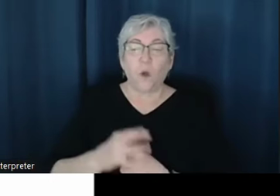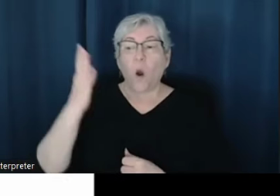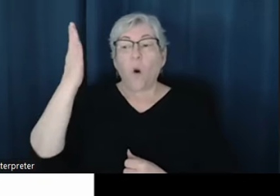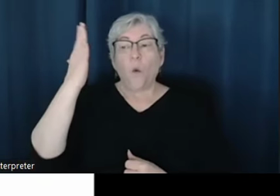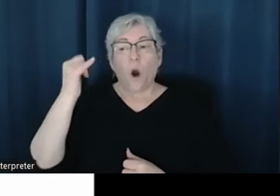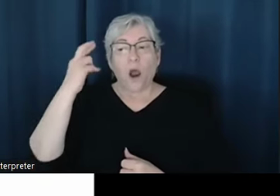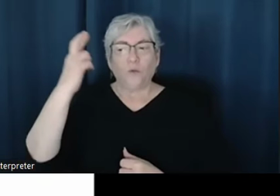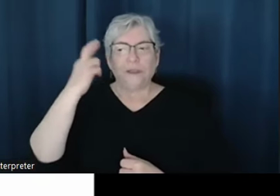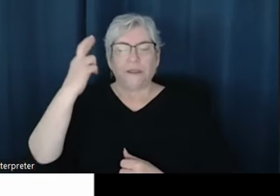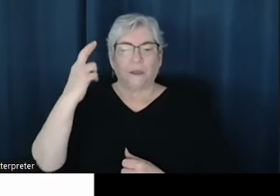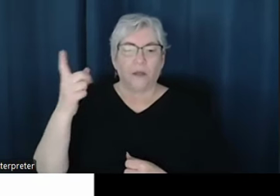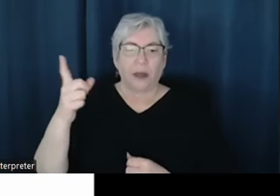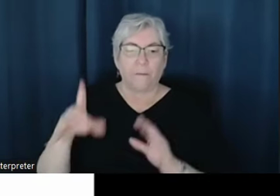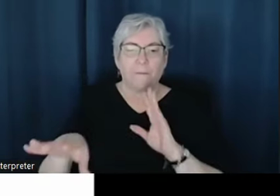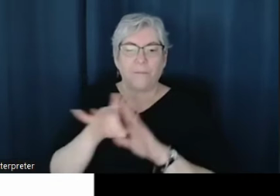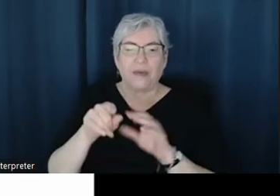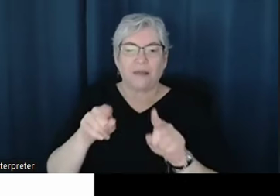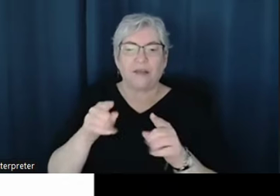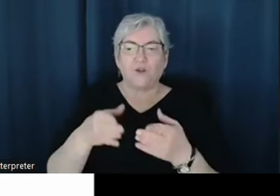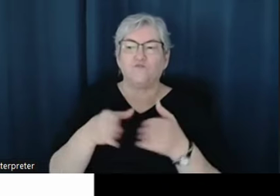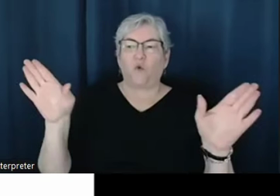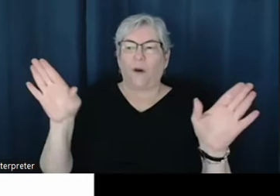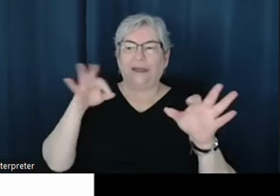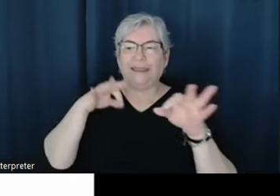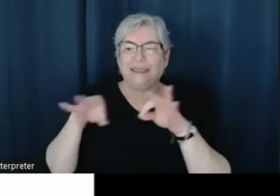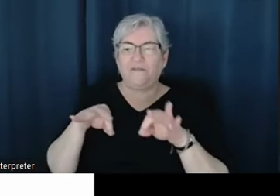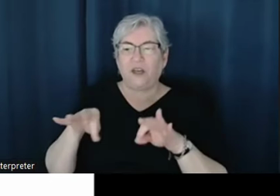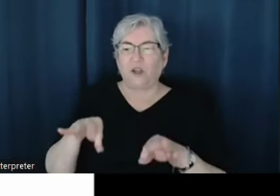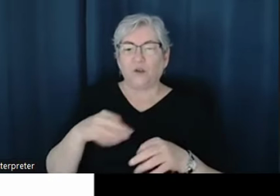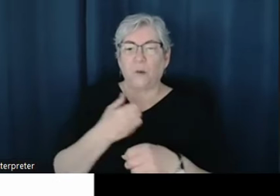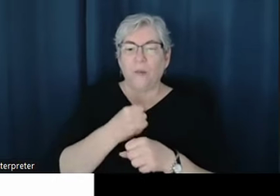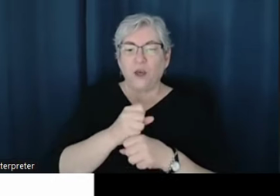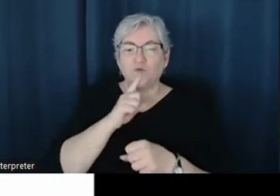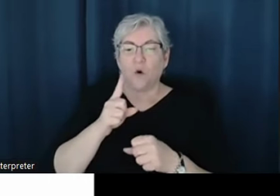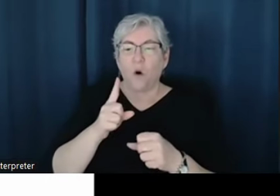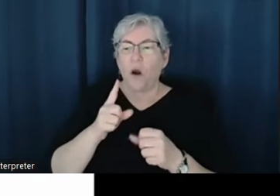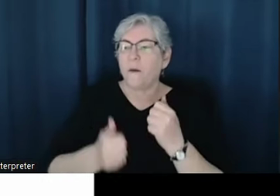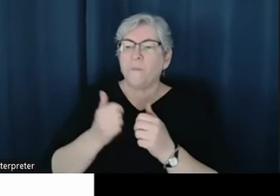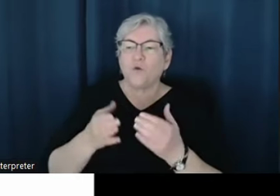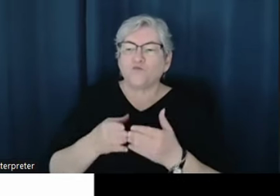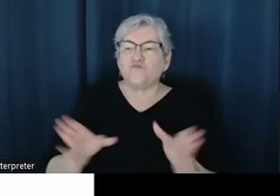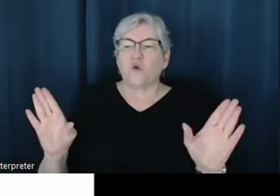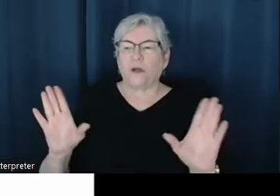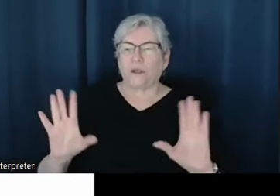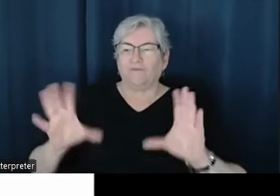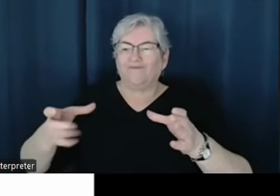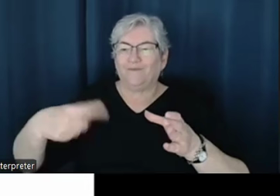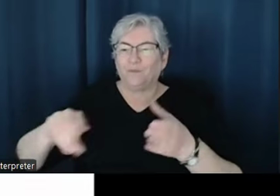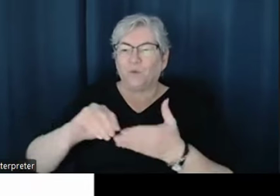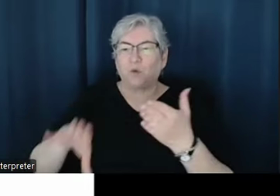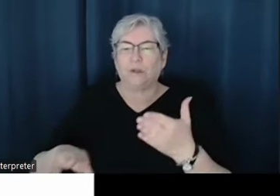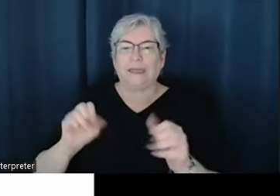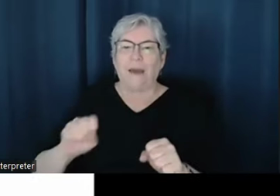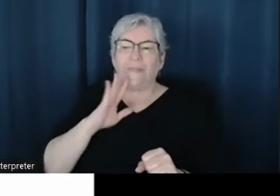why they chose this broader definition was to ensure that the broadest potential group of students would be